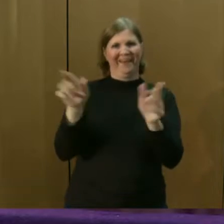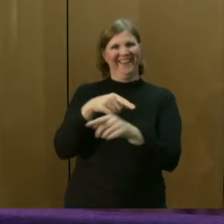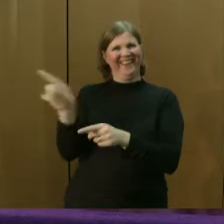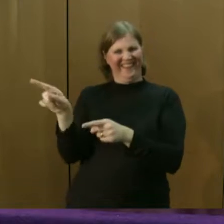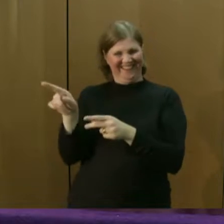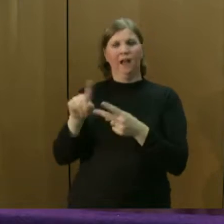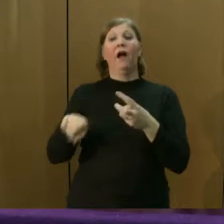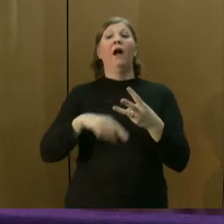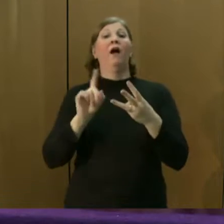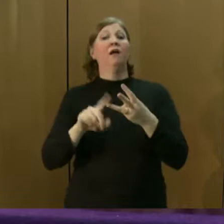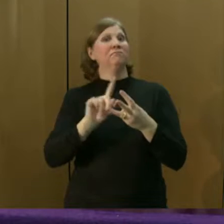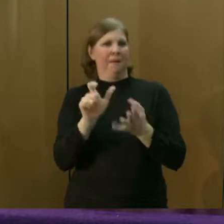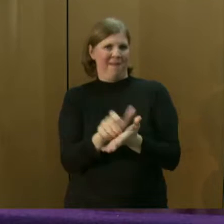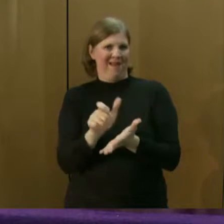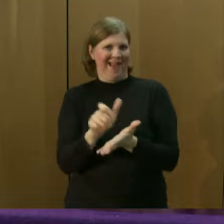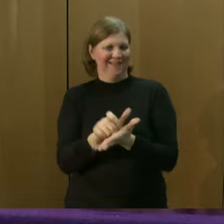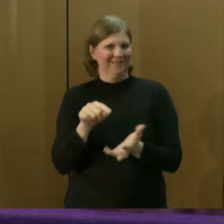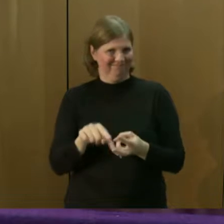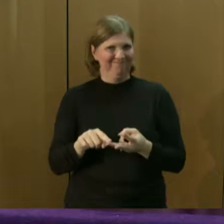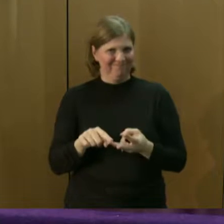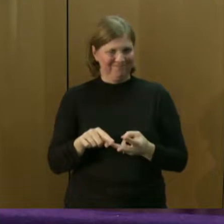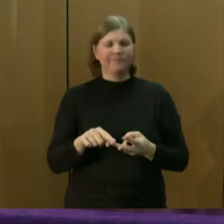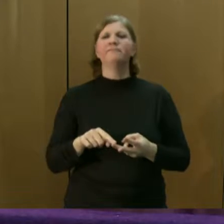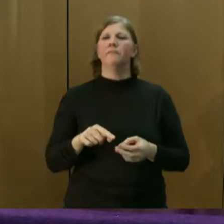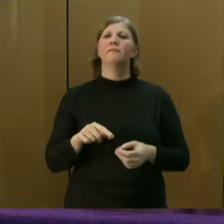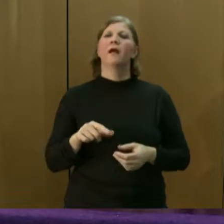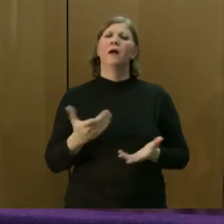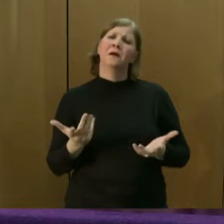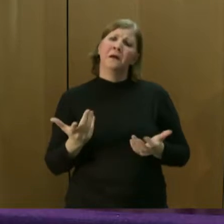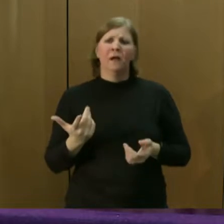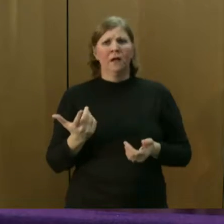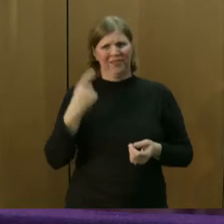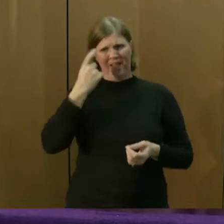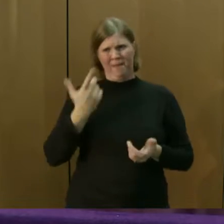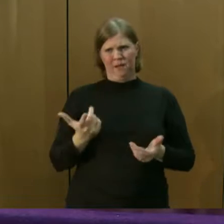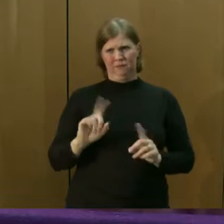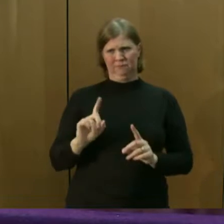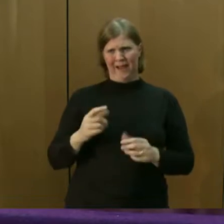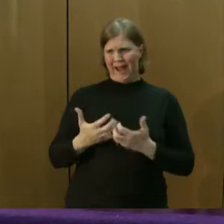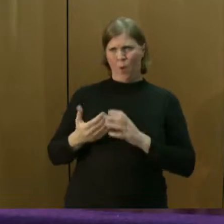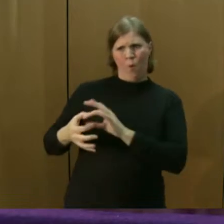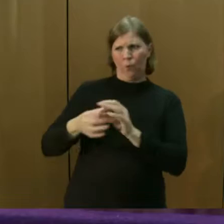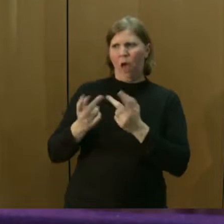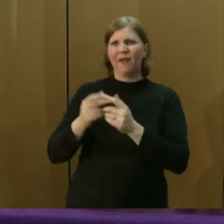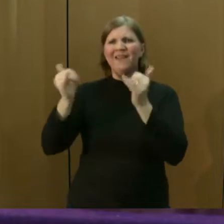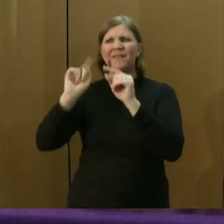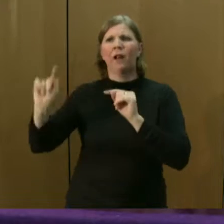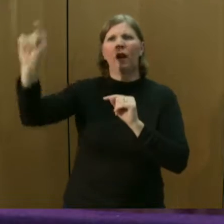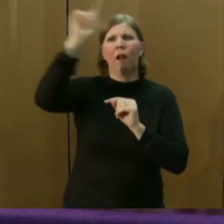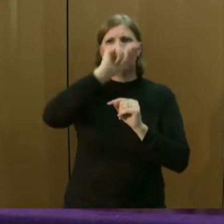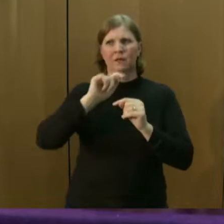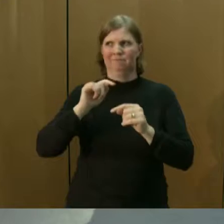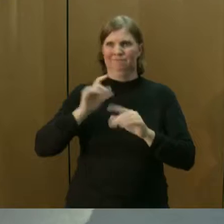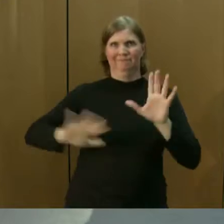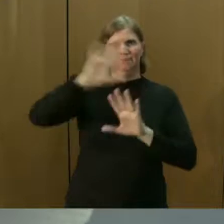the event very much in the context of Edinburgh and the other festivals in Scotland, throughout the rest of the UK and internationally.